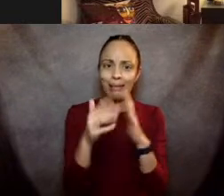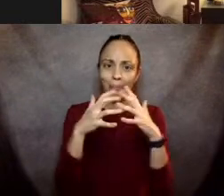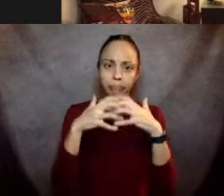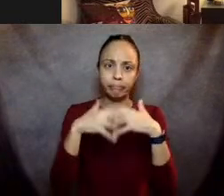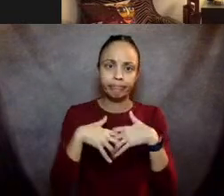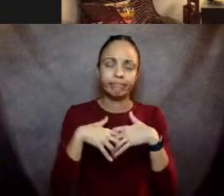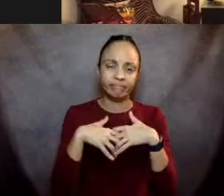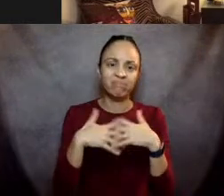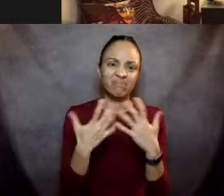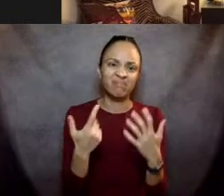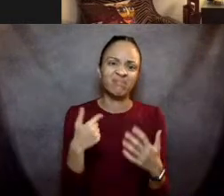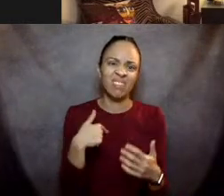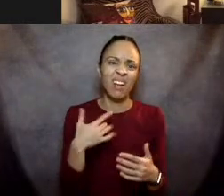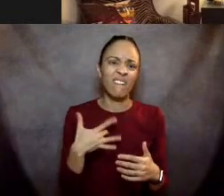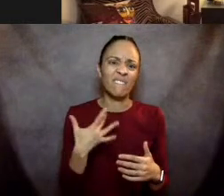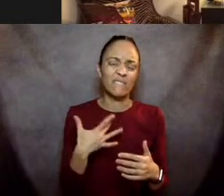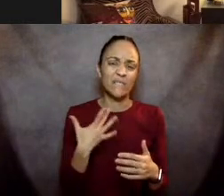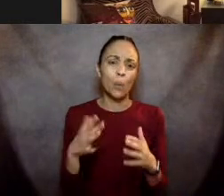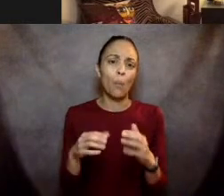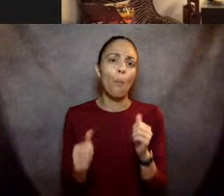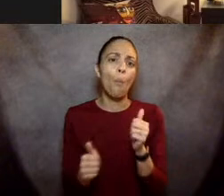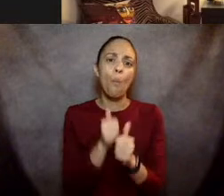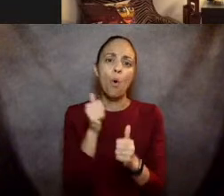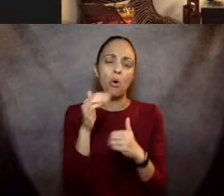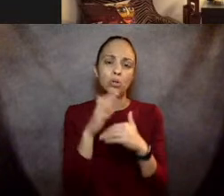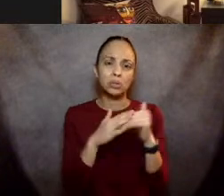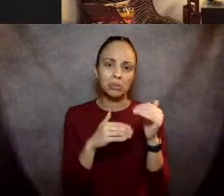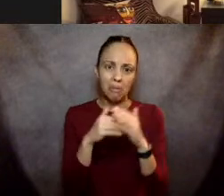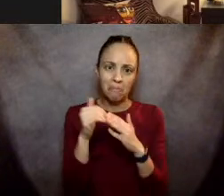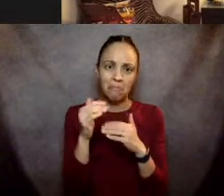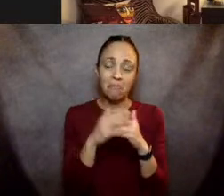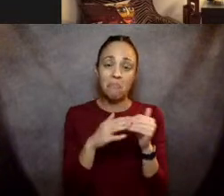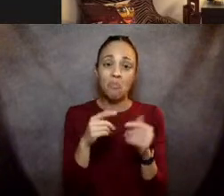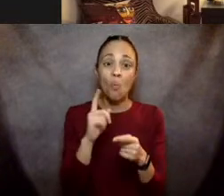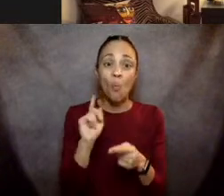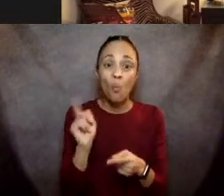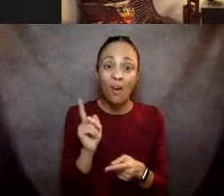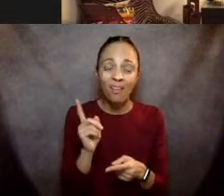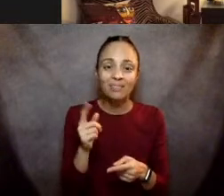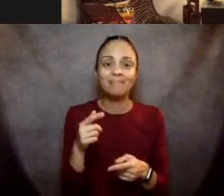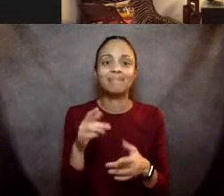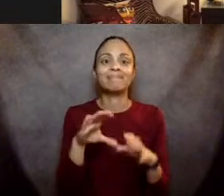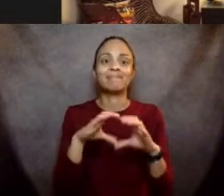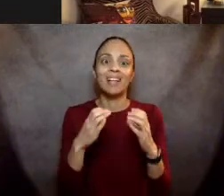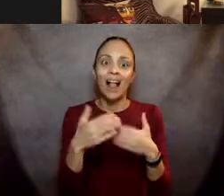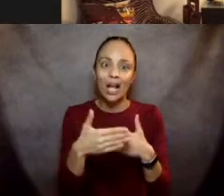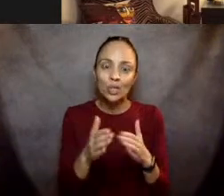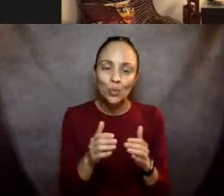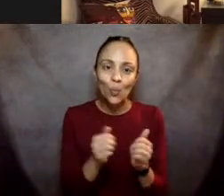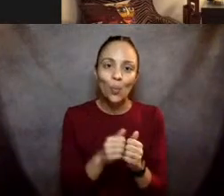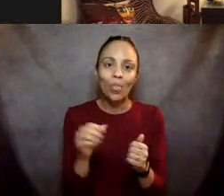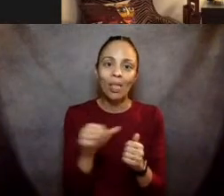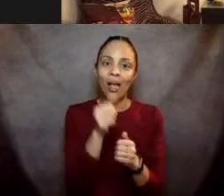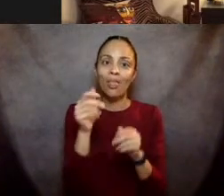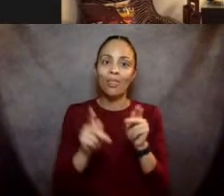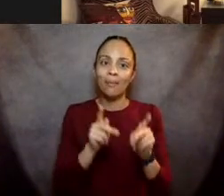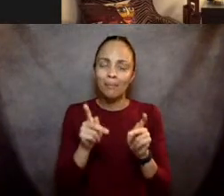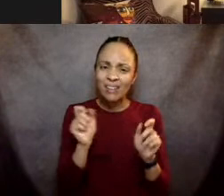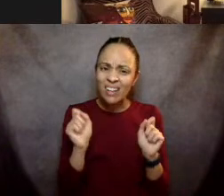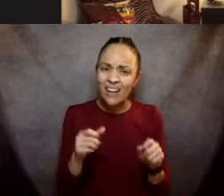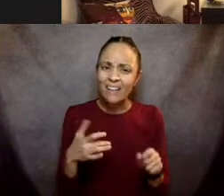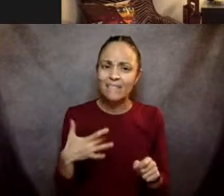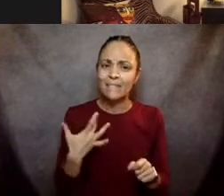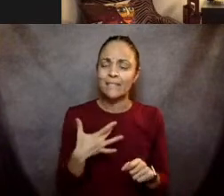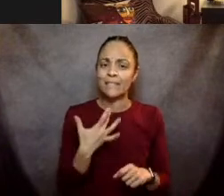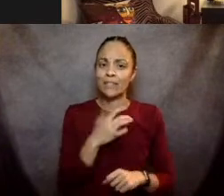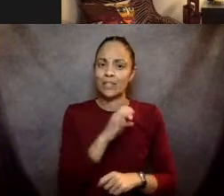comfortable, as Sharron was describing, when I am in the room with other people. I can feel the energy, I